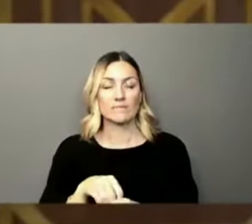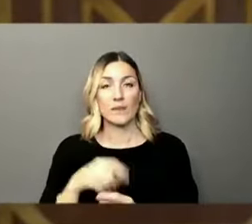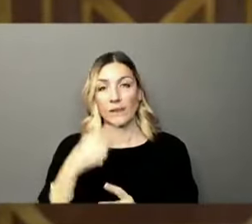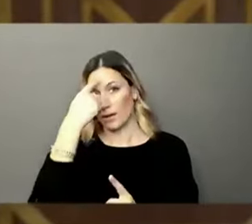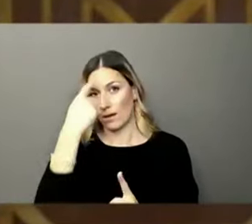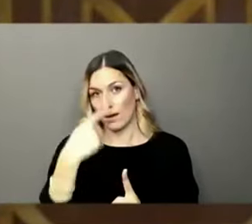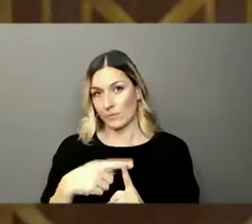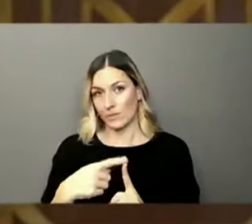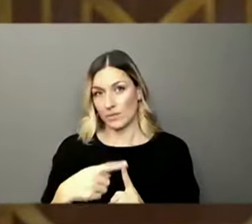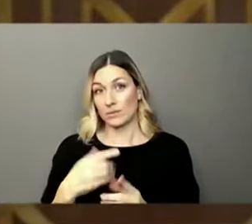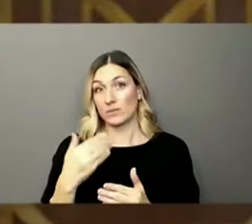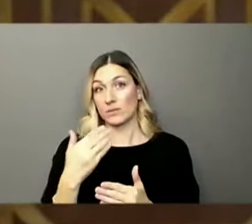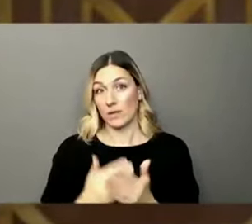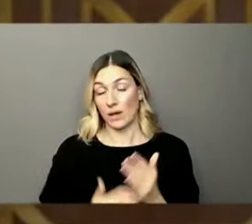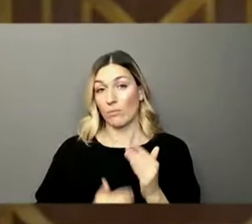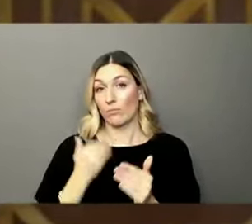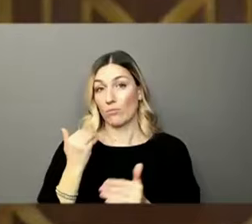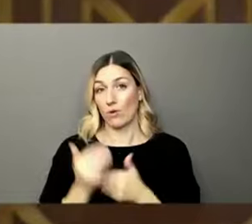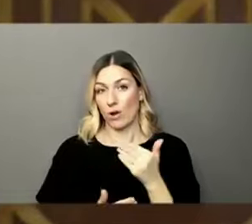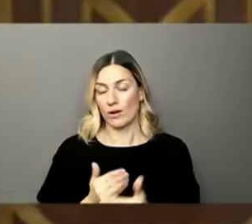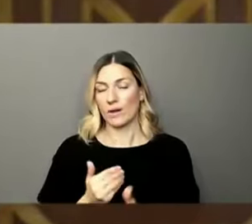made some progress. I think the